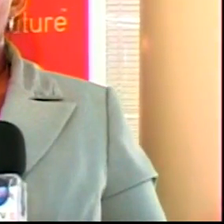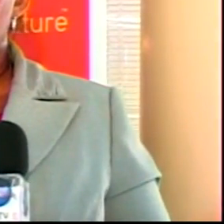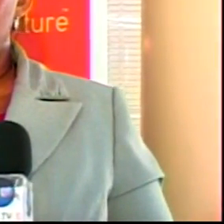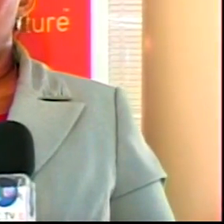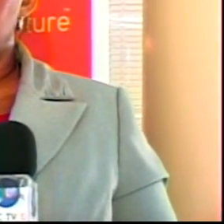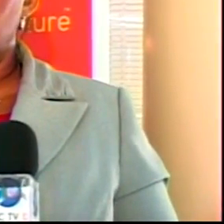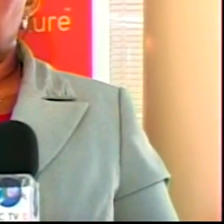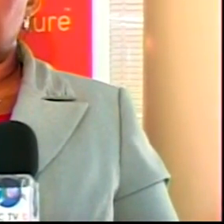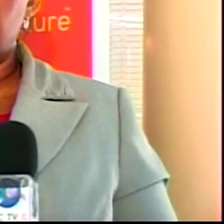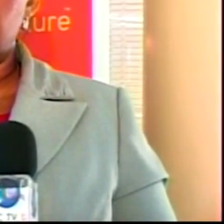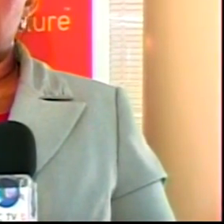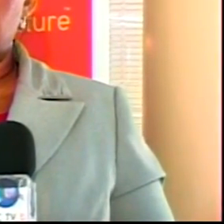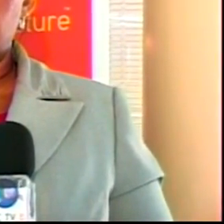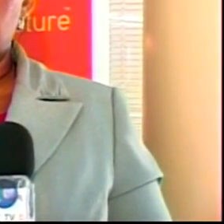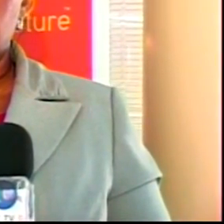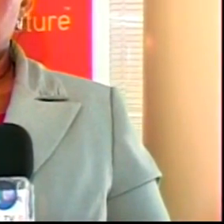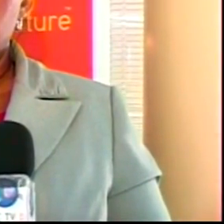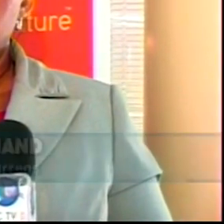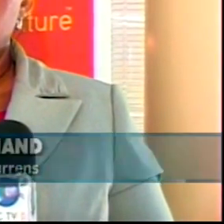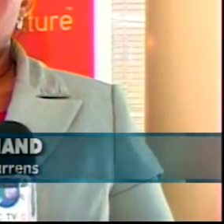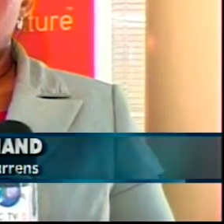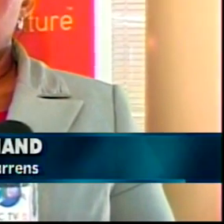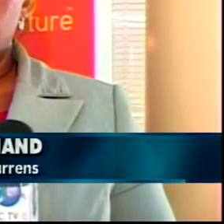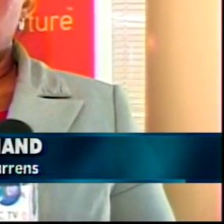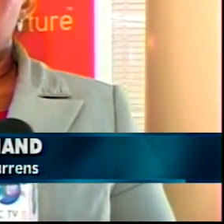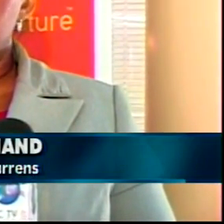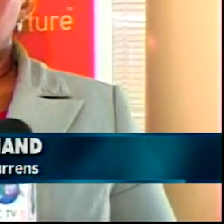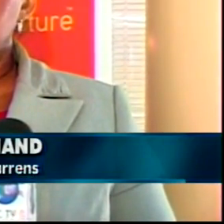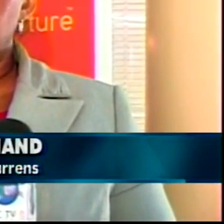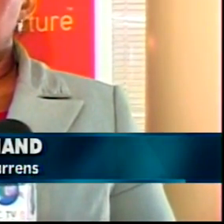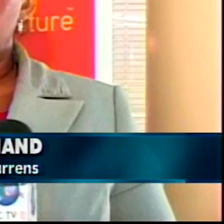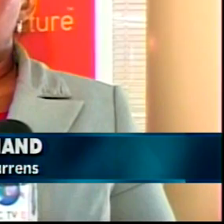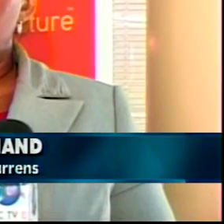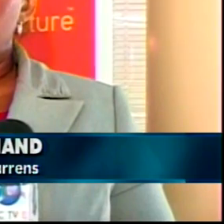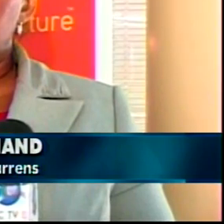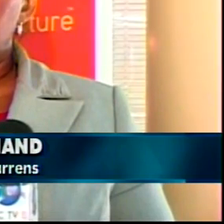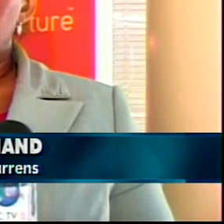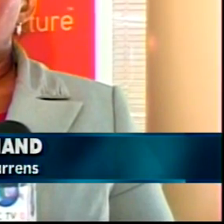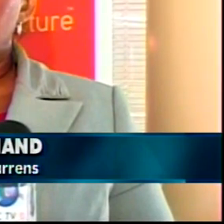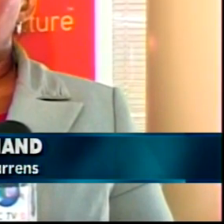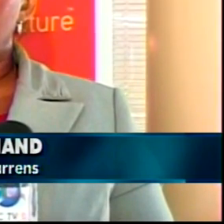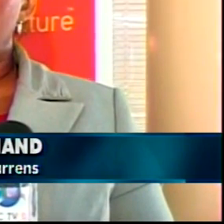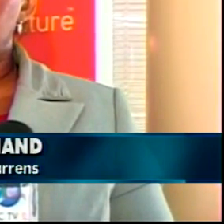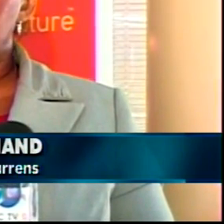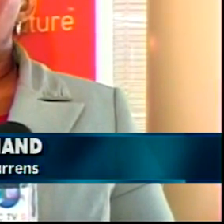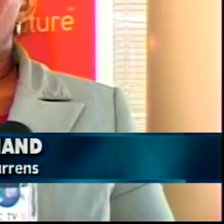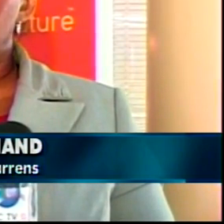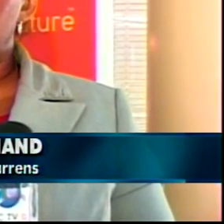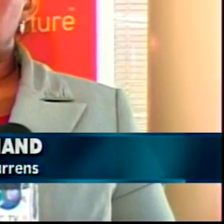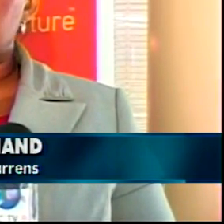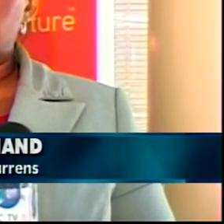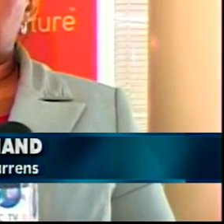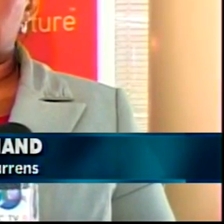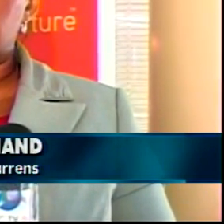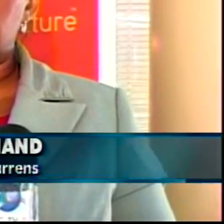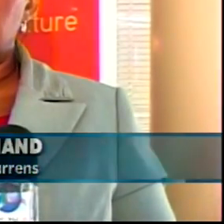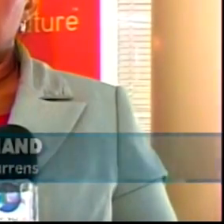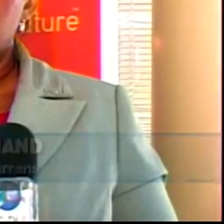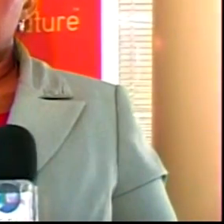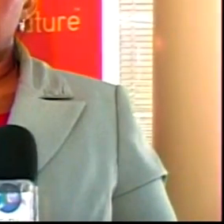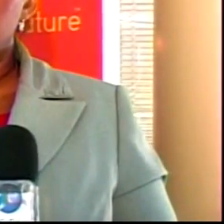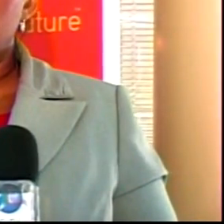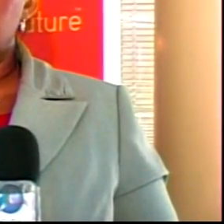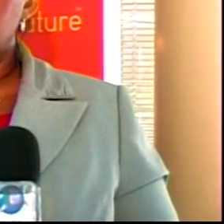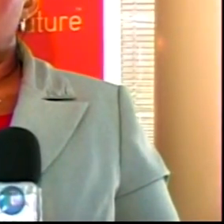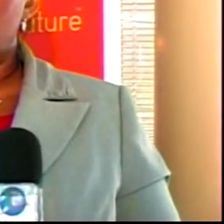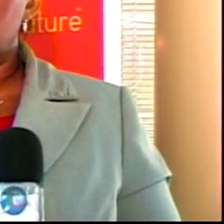from our staff members on the individual level. They got the angels and they've thought as to what would be the best gifts for the children.